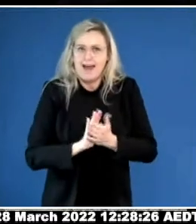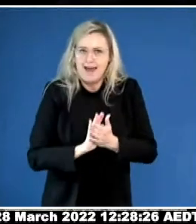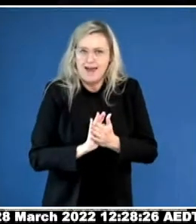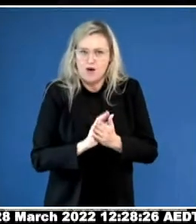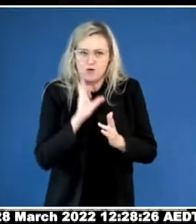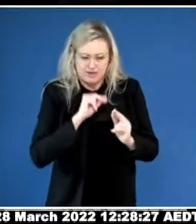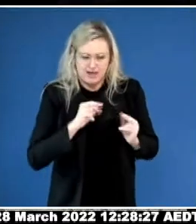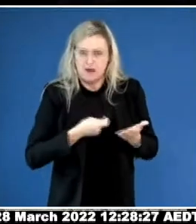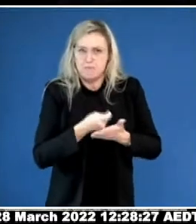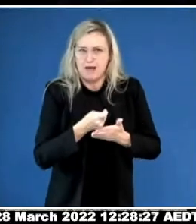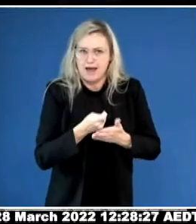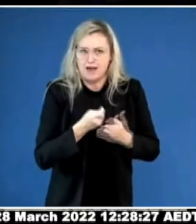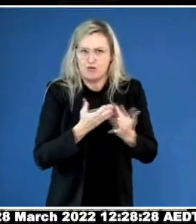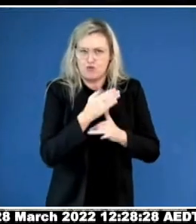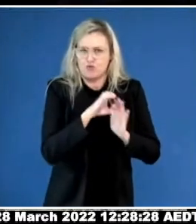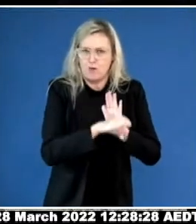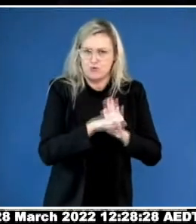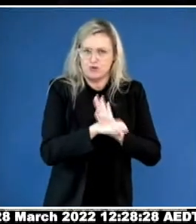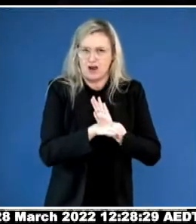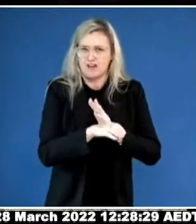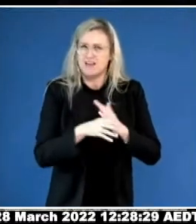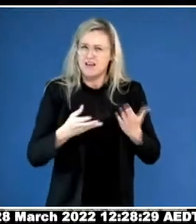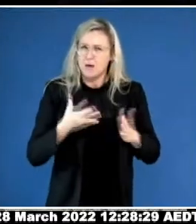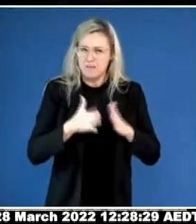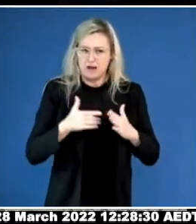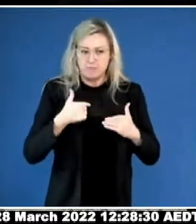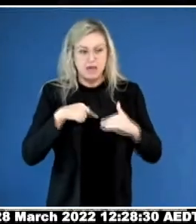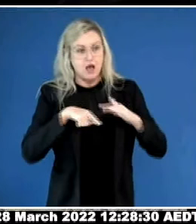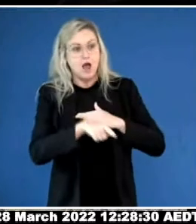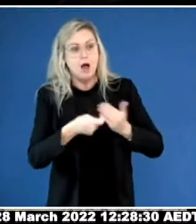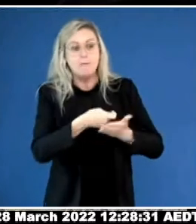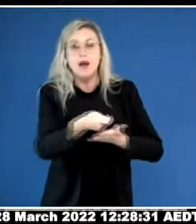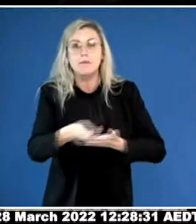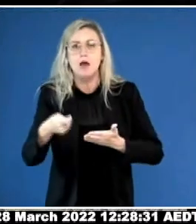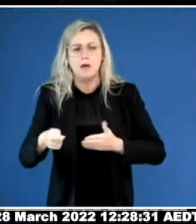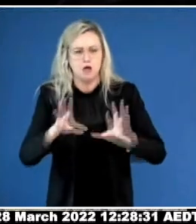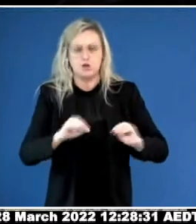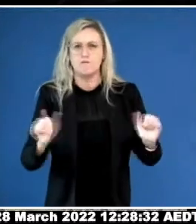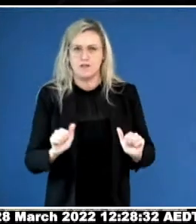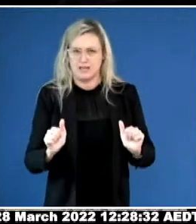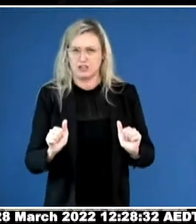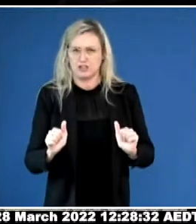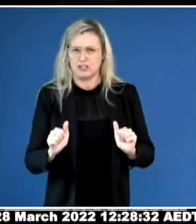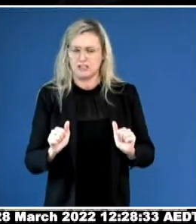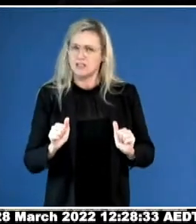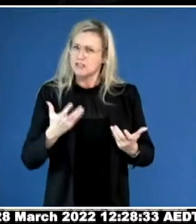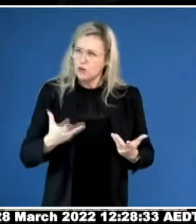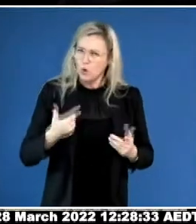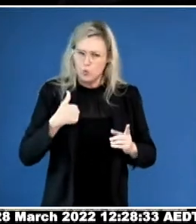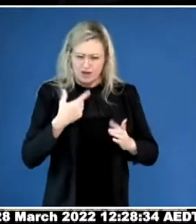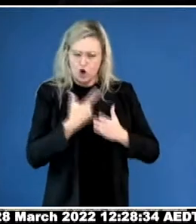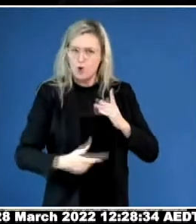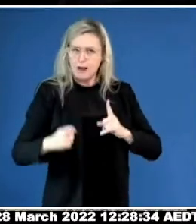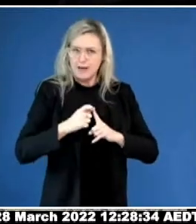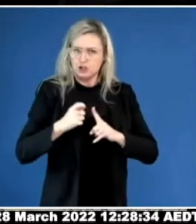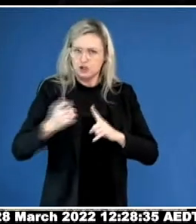bills. And it did become a way of controlling. It meant that, we lived on a pension and we're slowly running out of money and saying that we're never